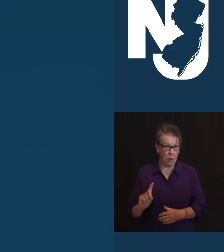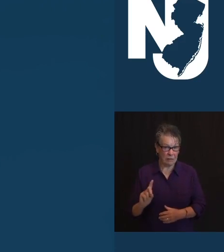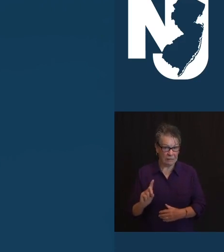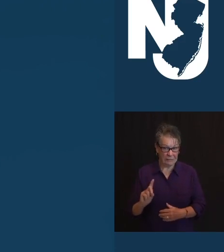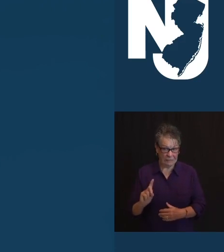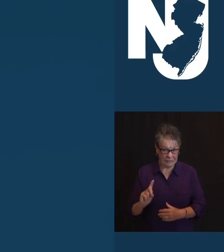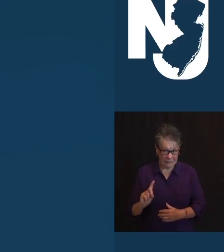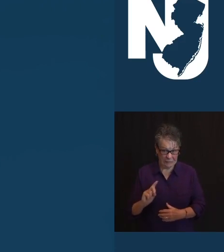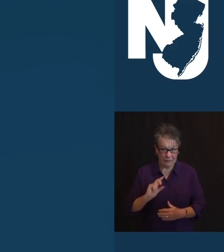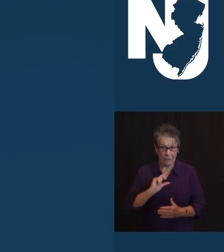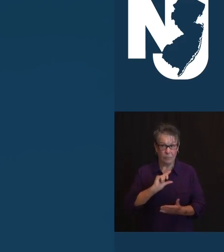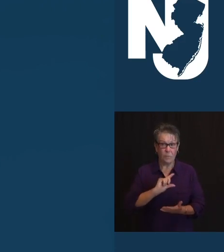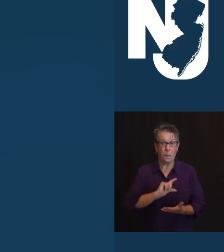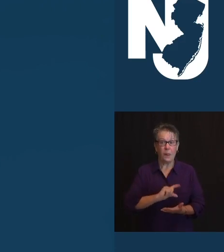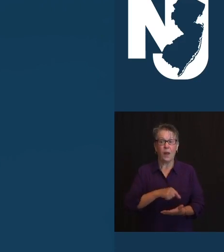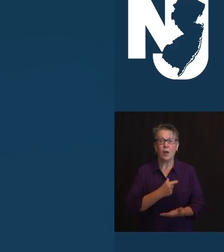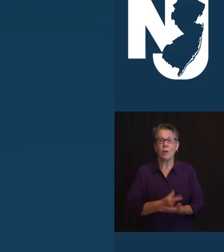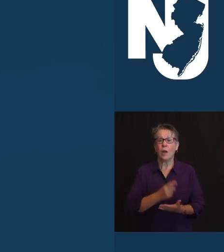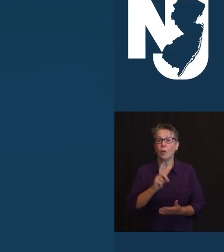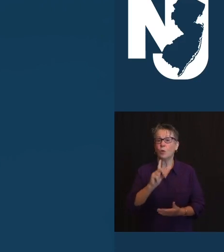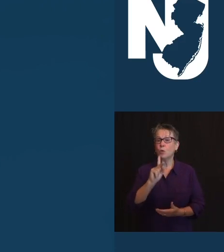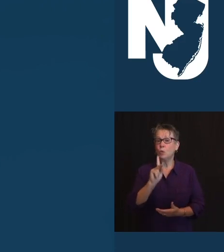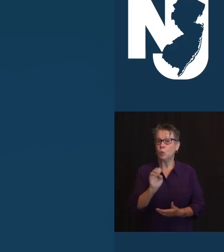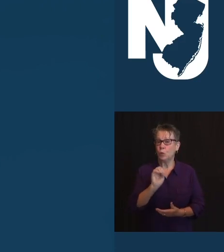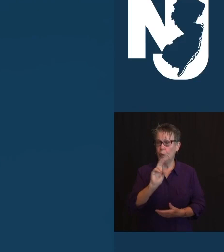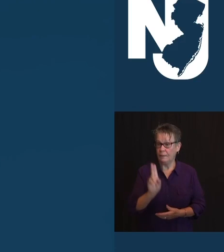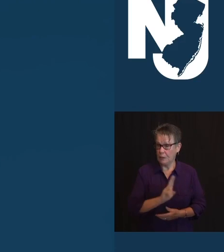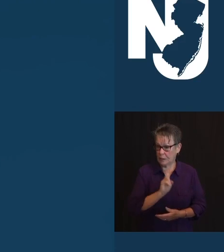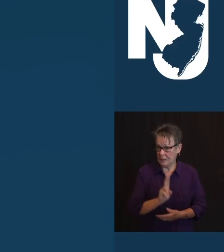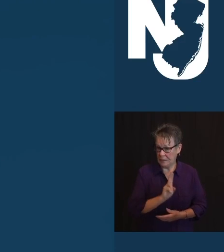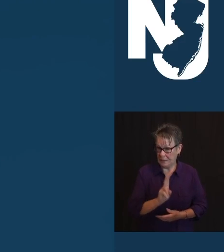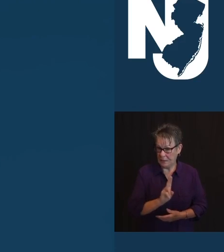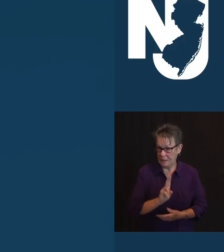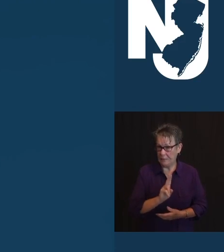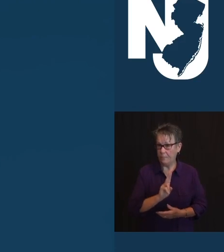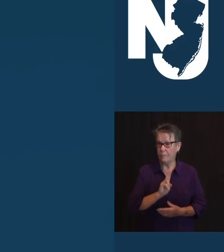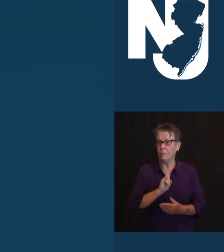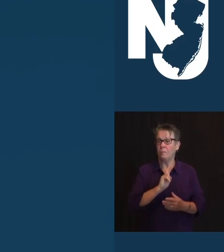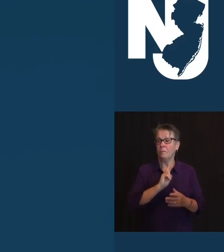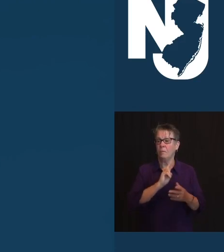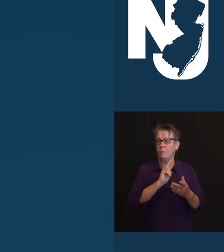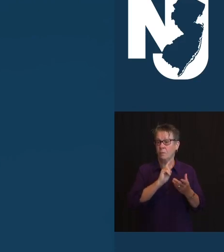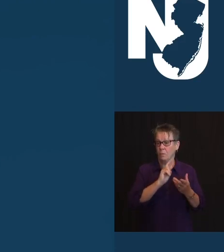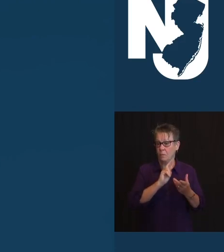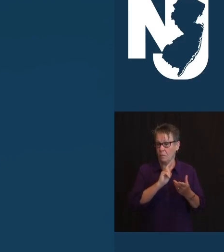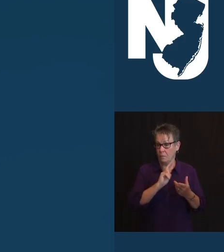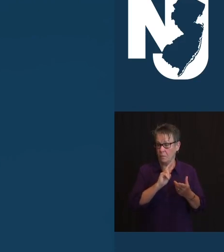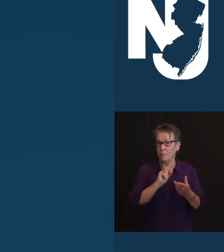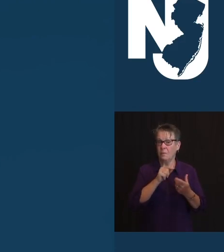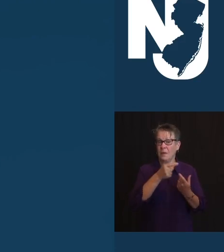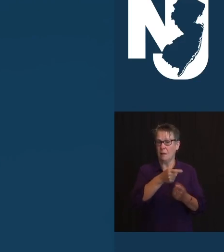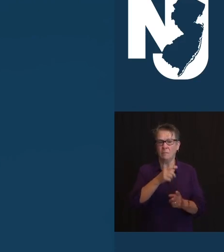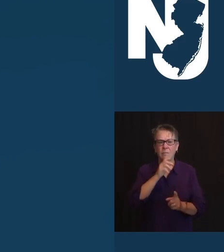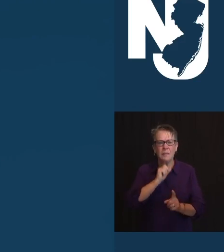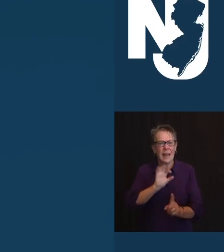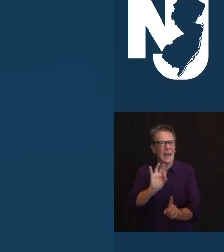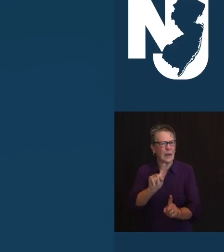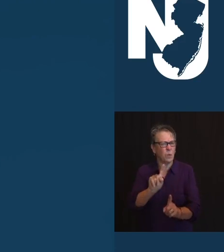minute. She passed at the age of 91. You can roll the clock back, and I'll bet you there weren't a whole lot of women on the campus at Duke University